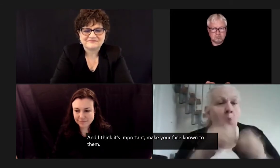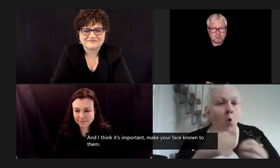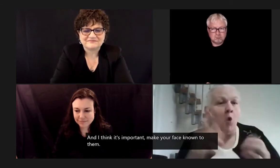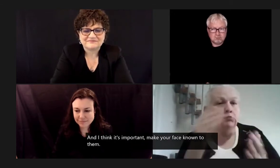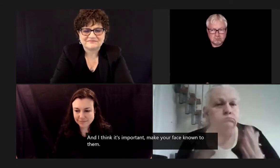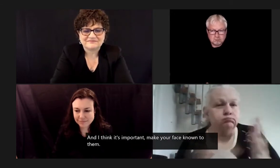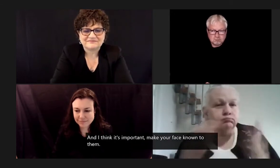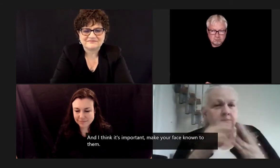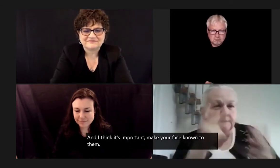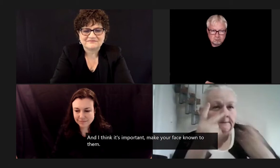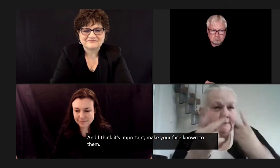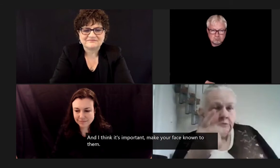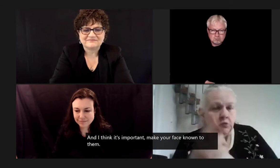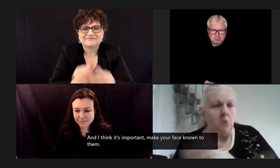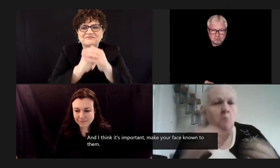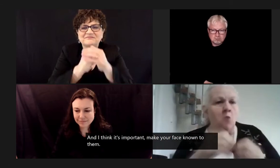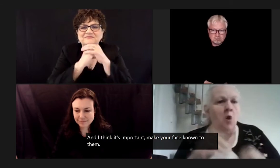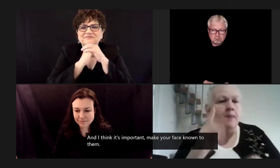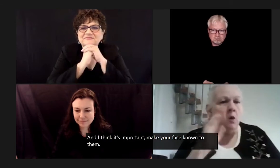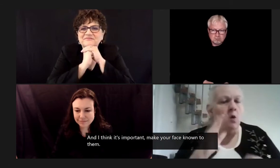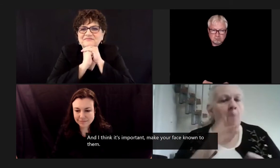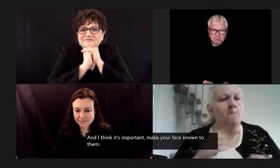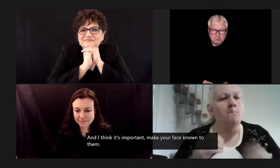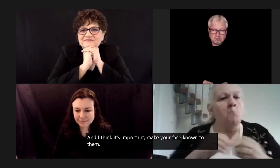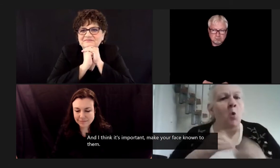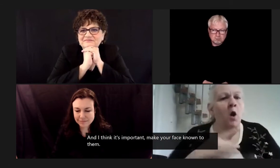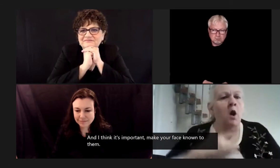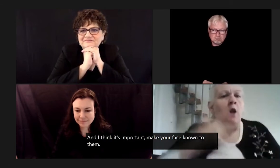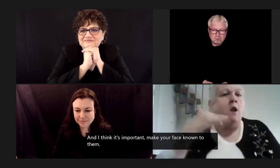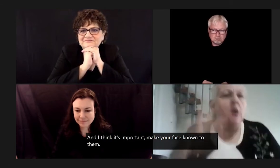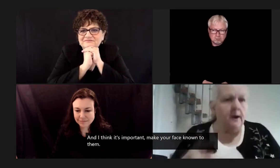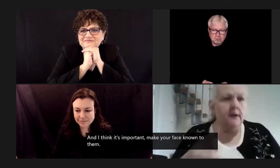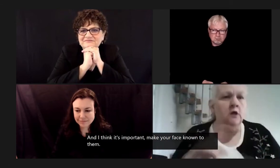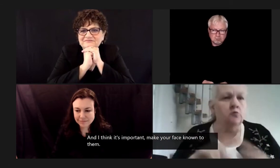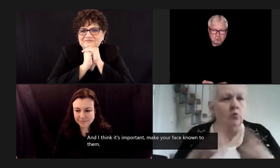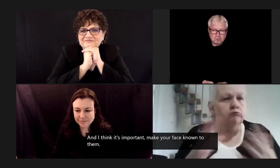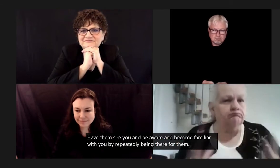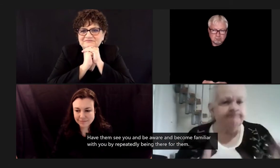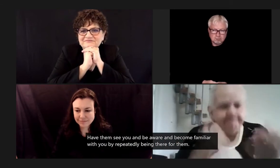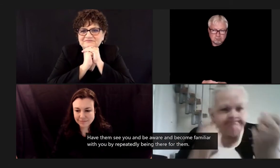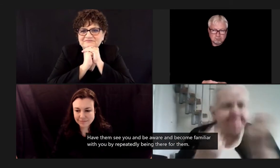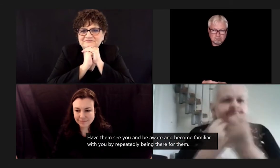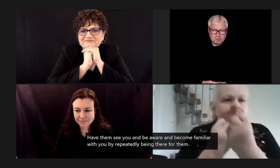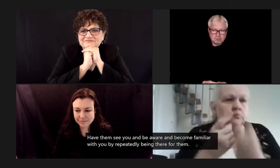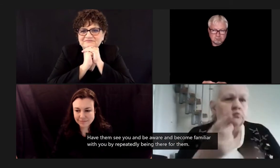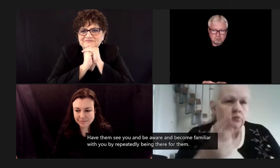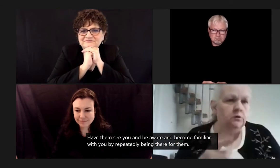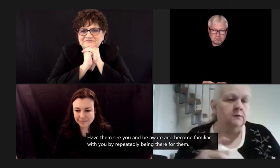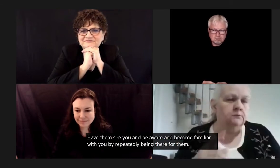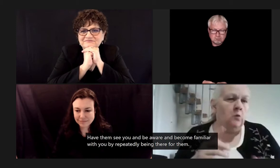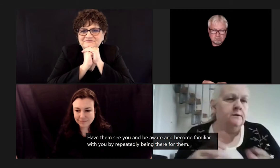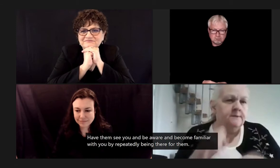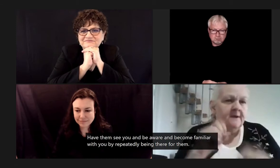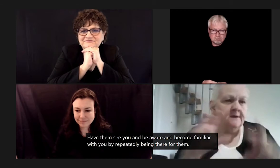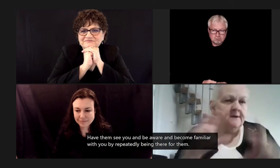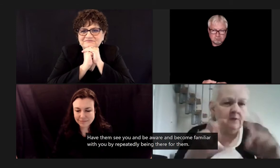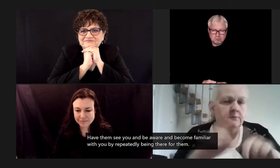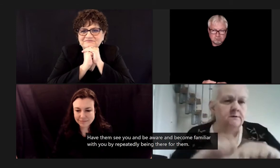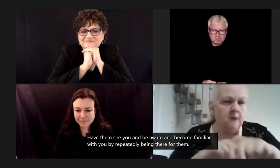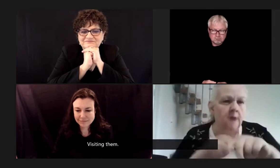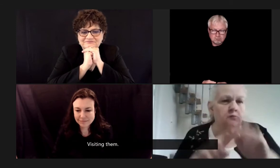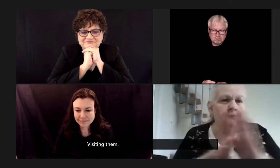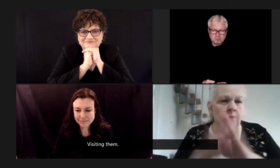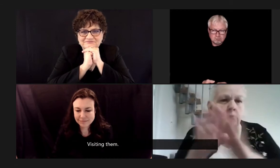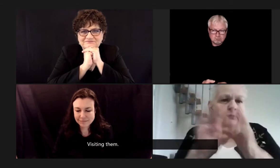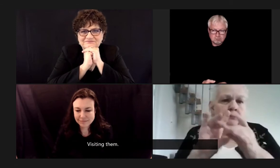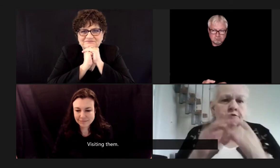familiar with you by repeatedly being there for them, visiting them until they become more inclined